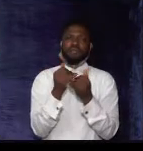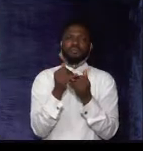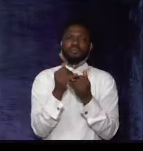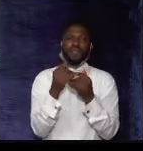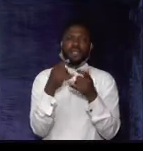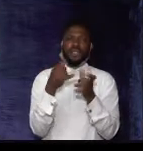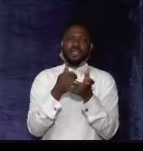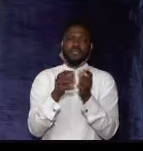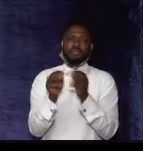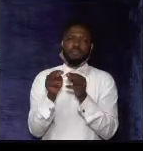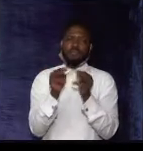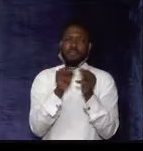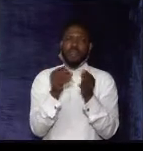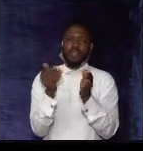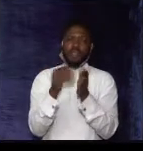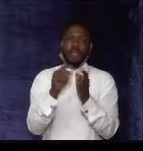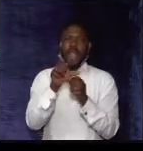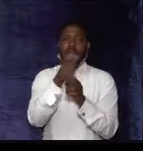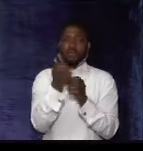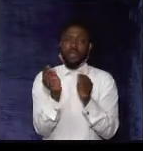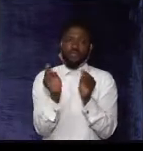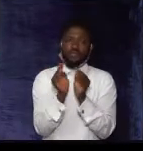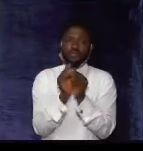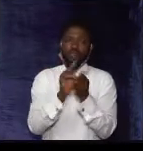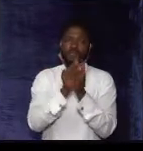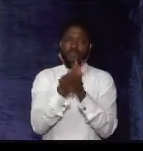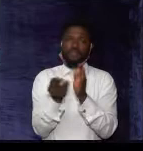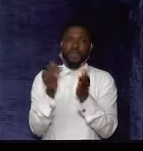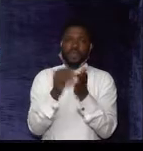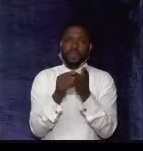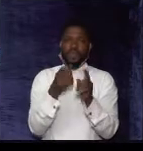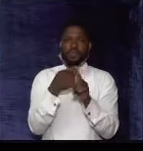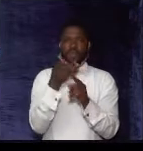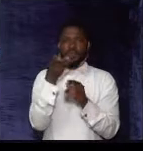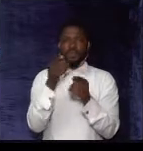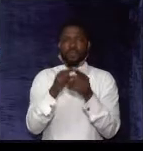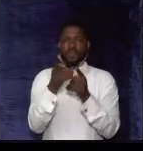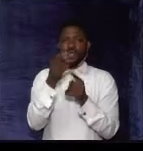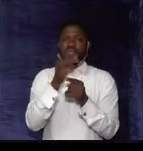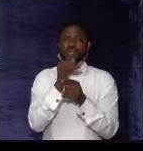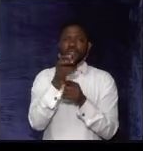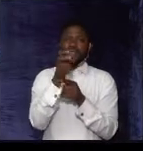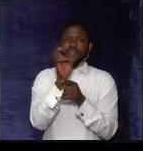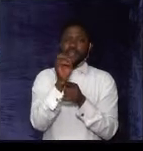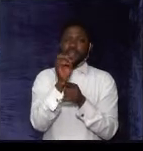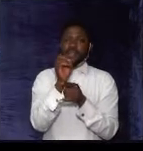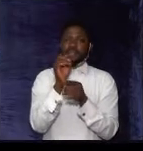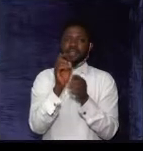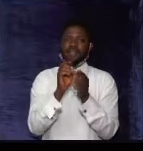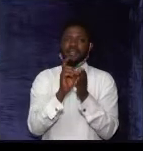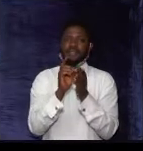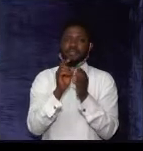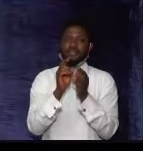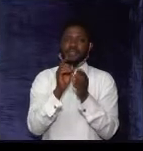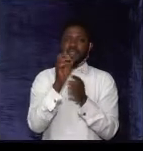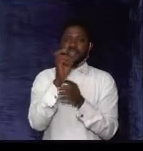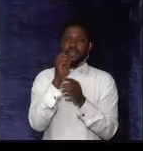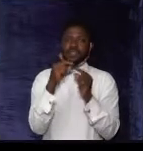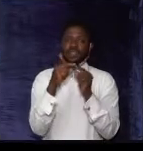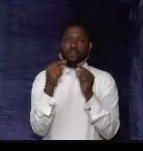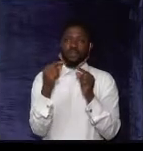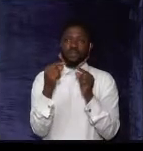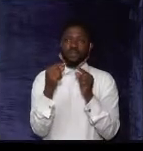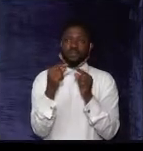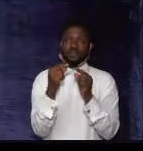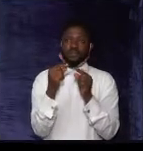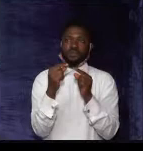degrees. And I'll tell it to move again. Another small movement from here to here is 30 degrees, not from the starting point. Let me put